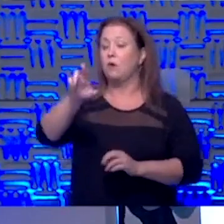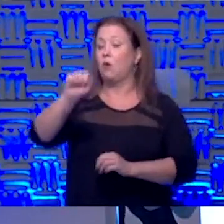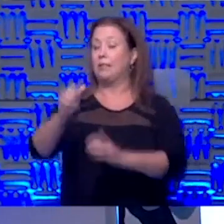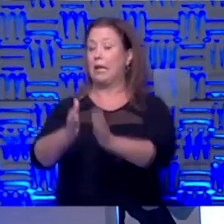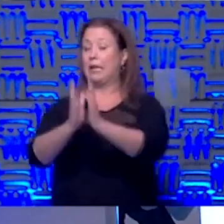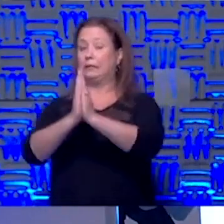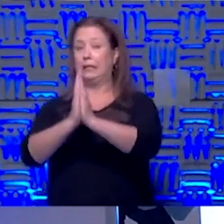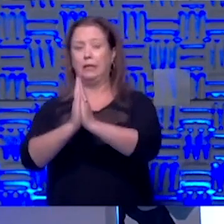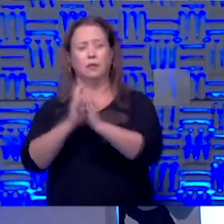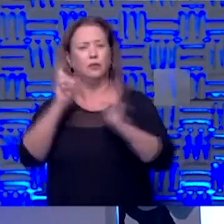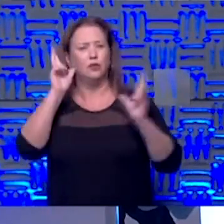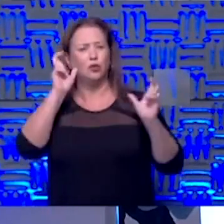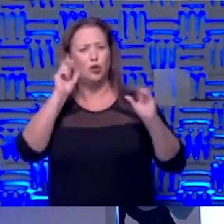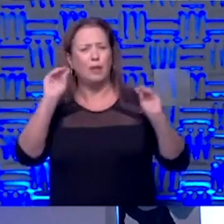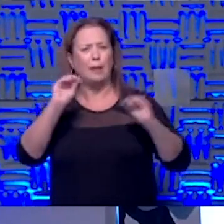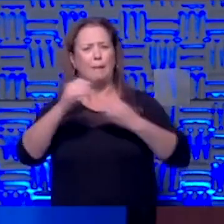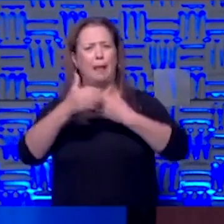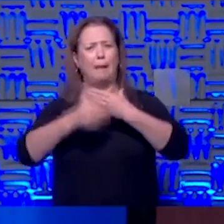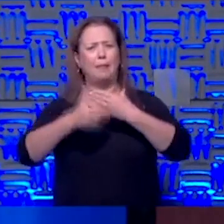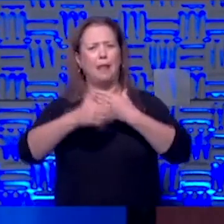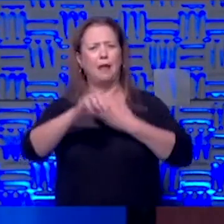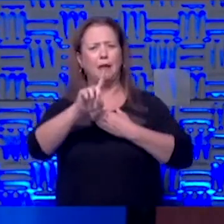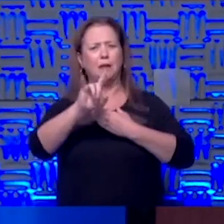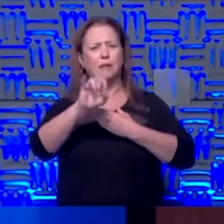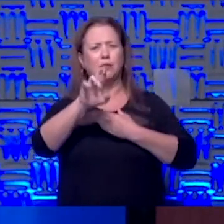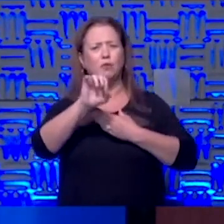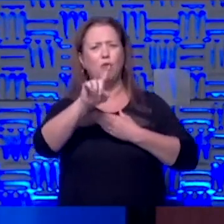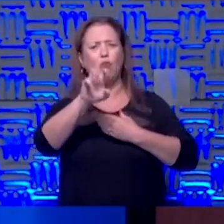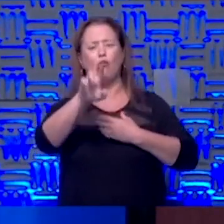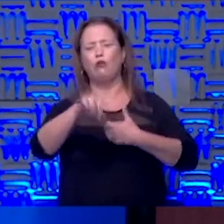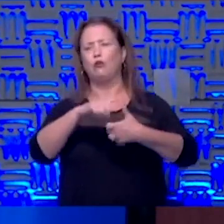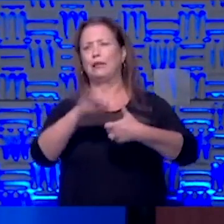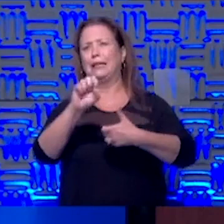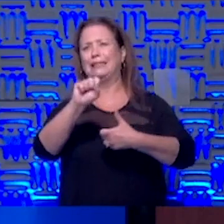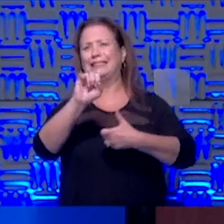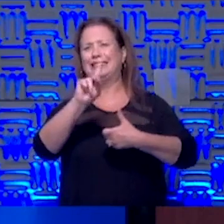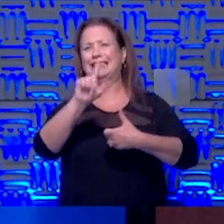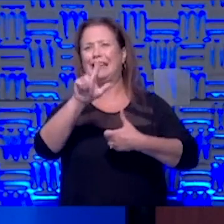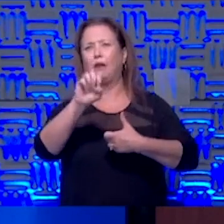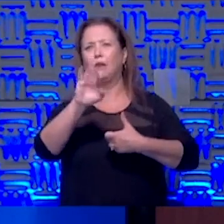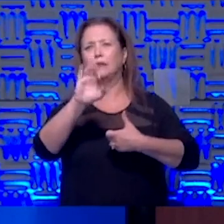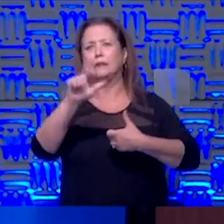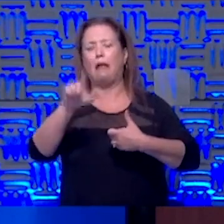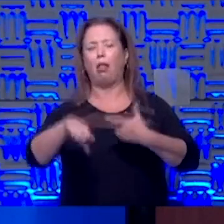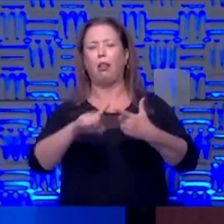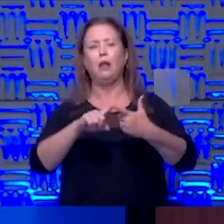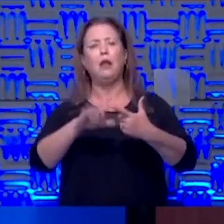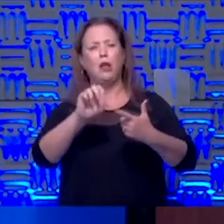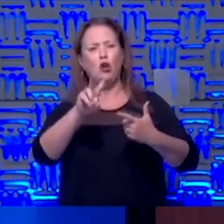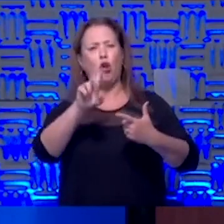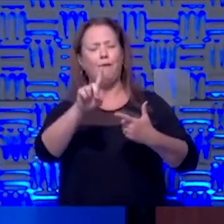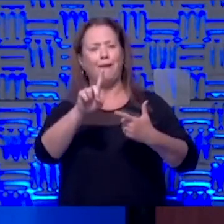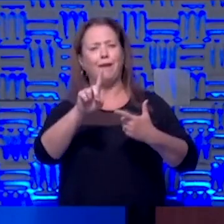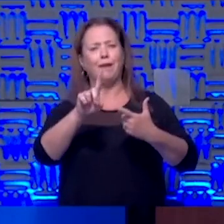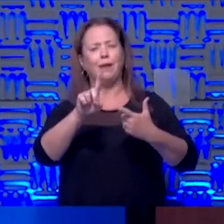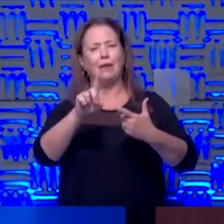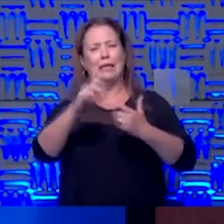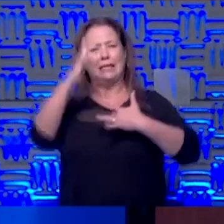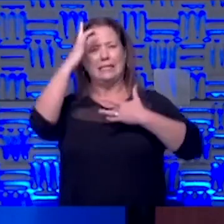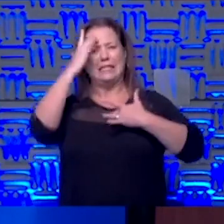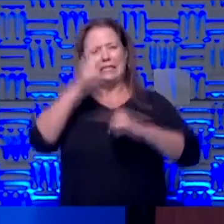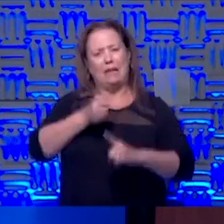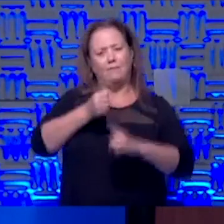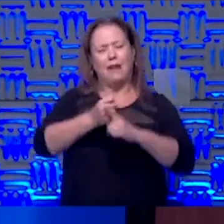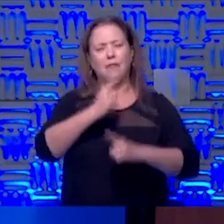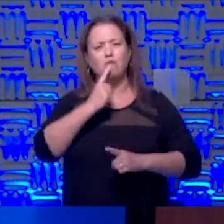she said she hasn't heard much about blood disorders such as sickle cell anemia and COVID. She said diseases that affect the red